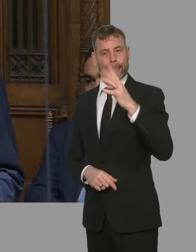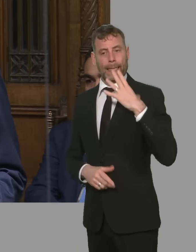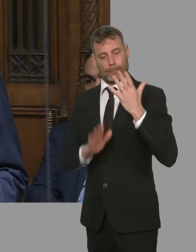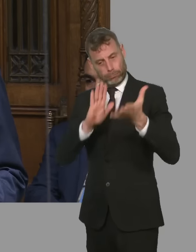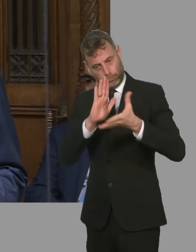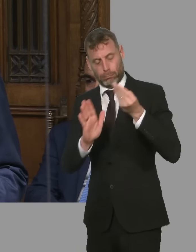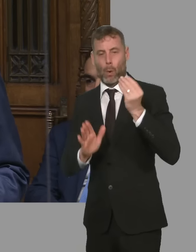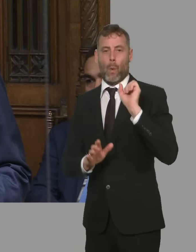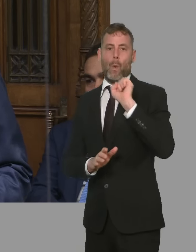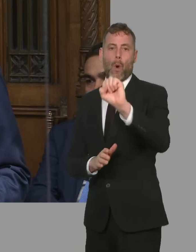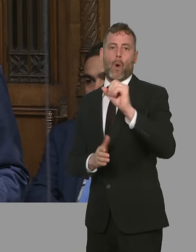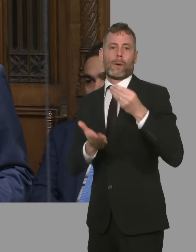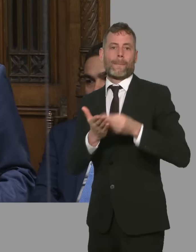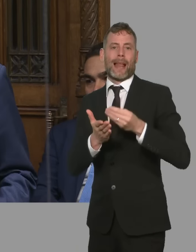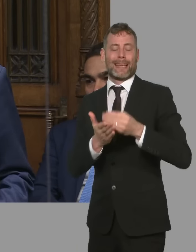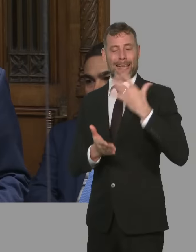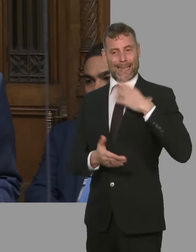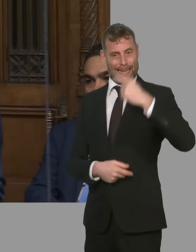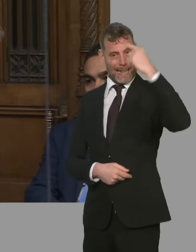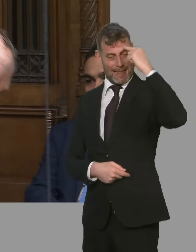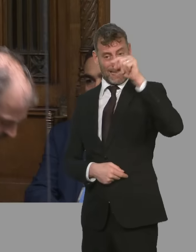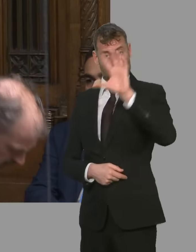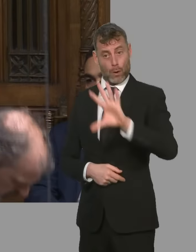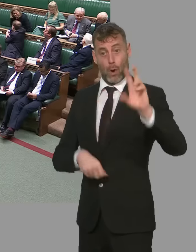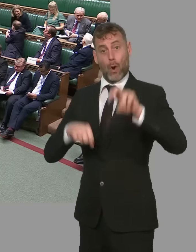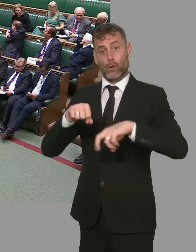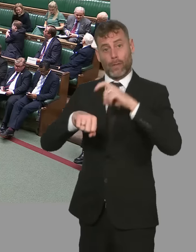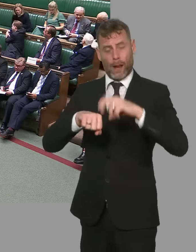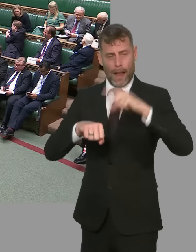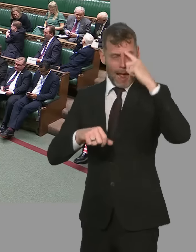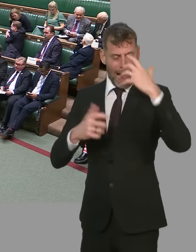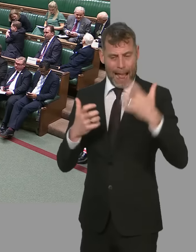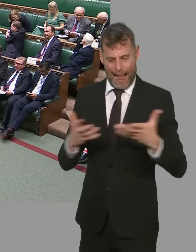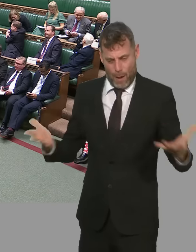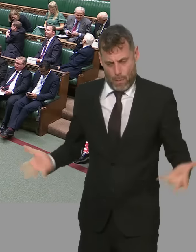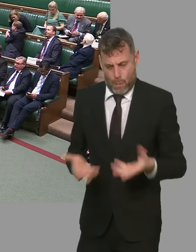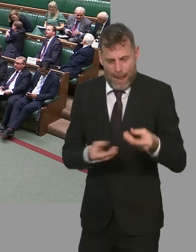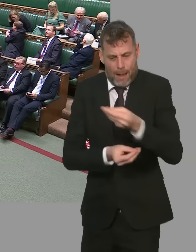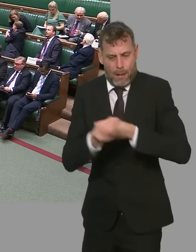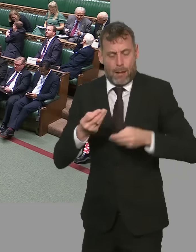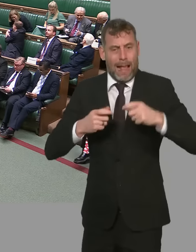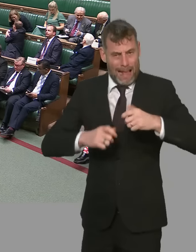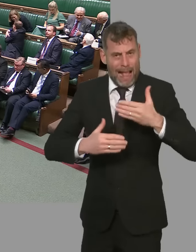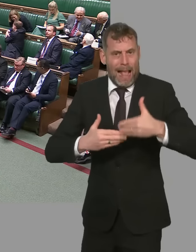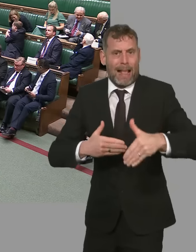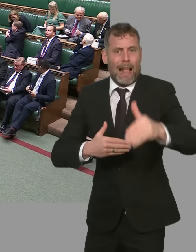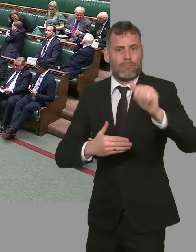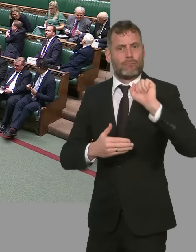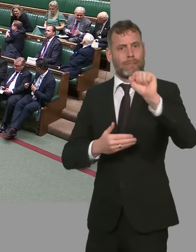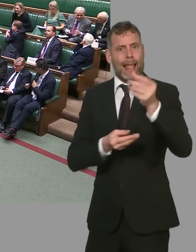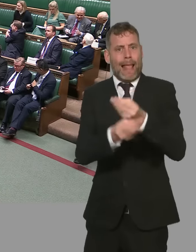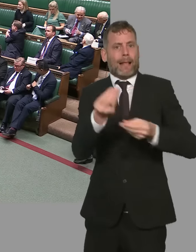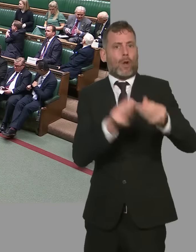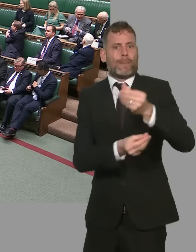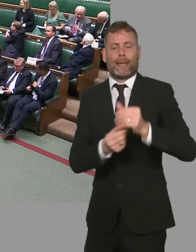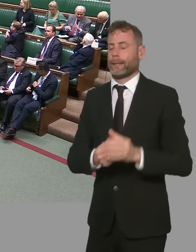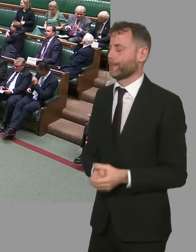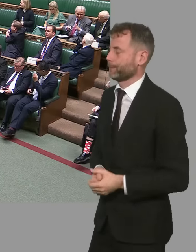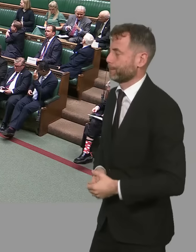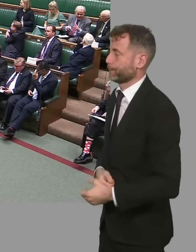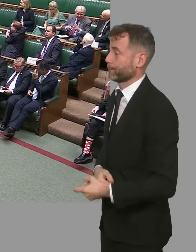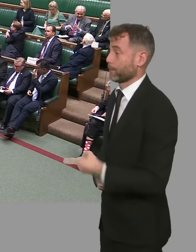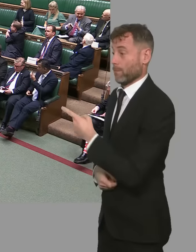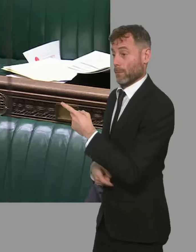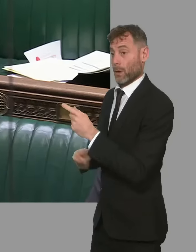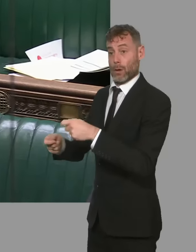the next session of the Northern Ireland Assembly. Well, I agree with the right honourable gentleman that